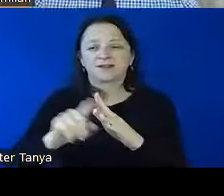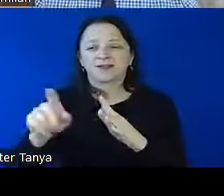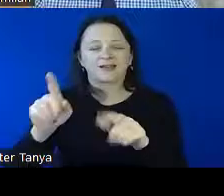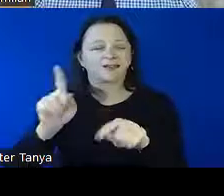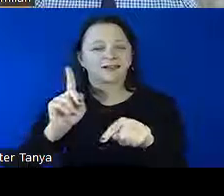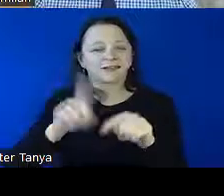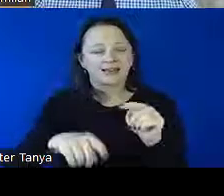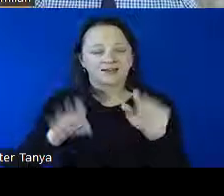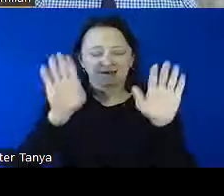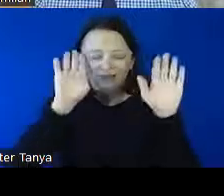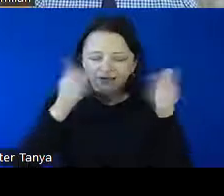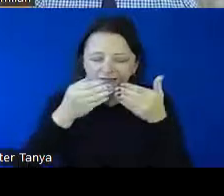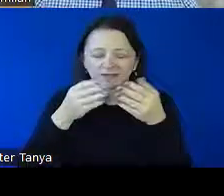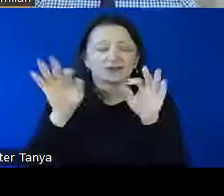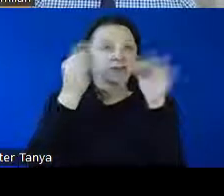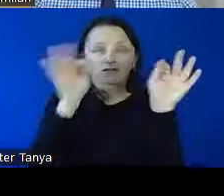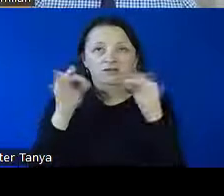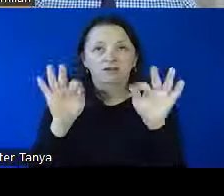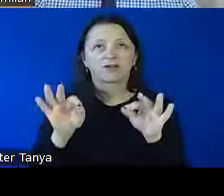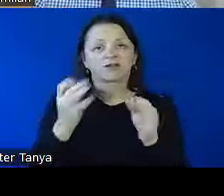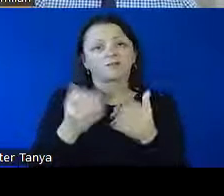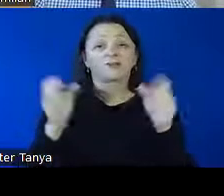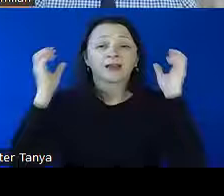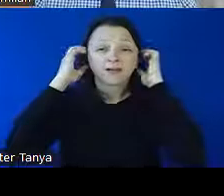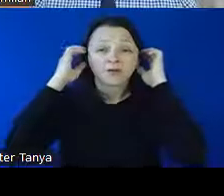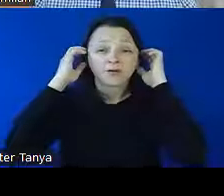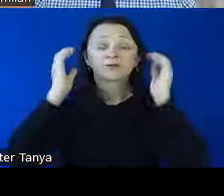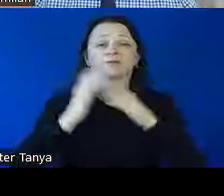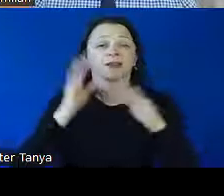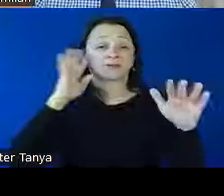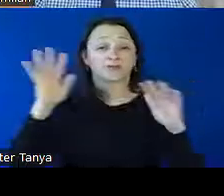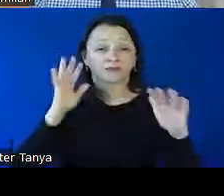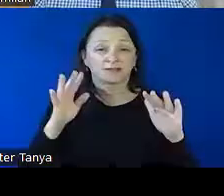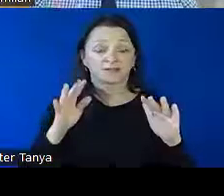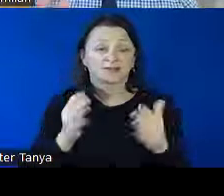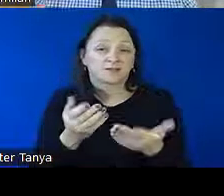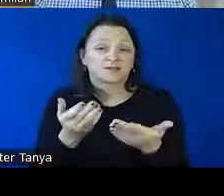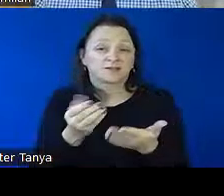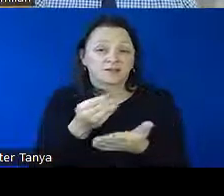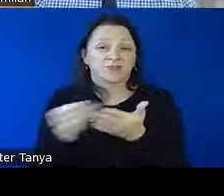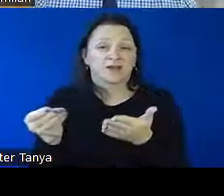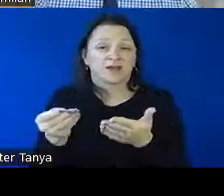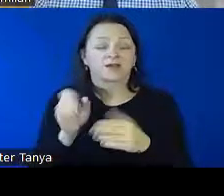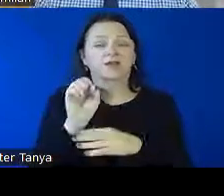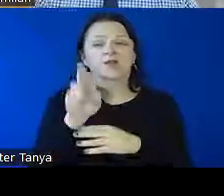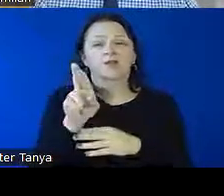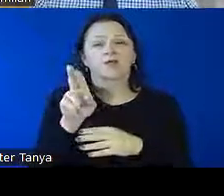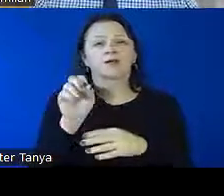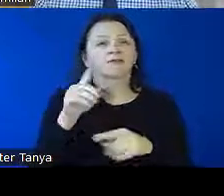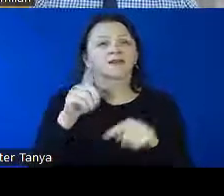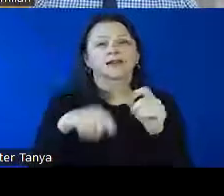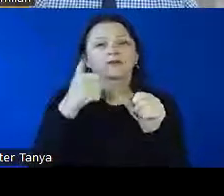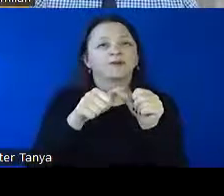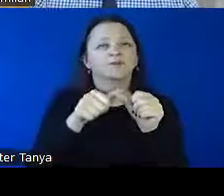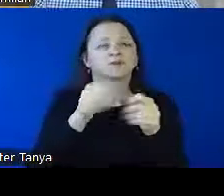need some noise canceling headphones. If they can't remember when things are supposed to get done or what choices I need to make